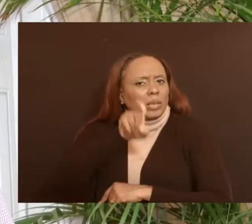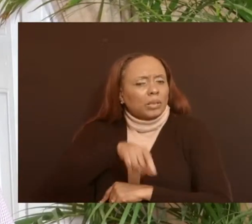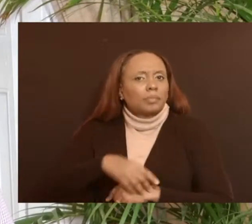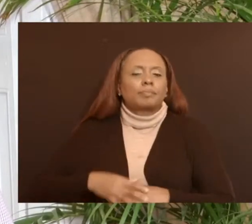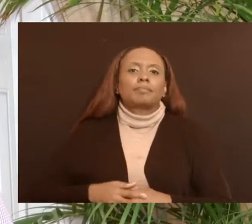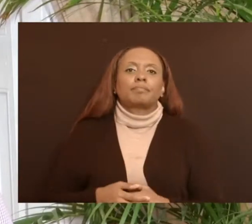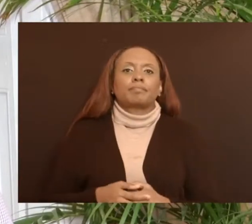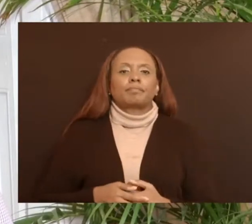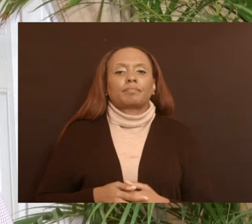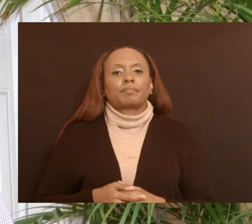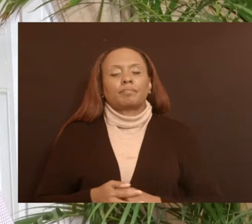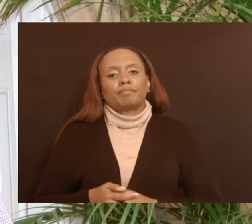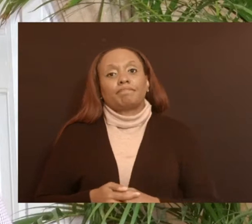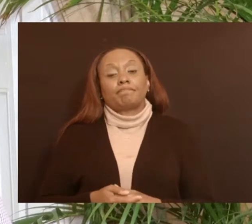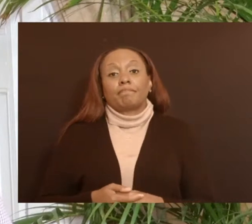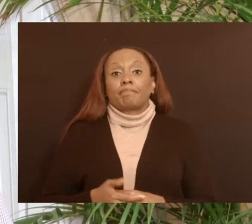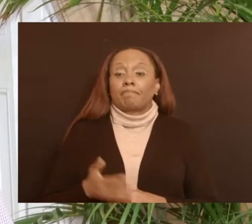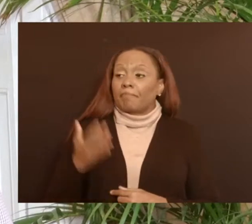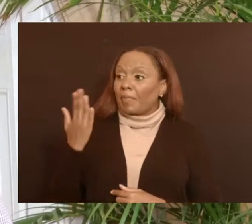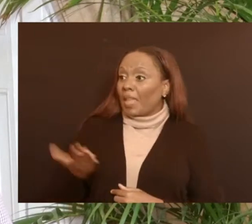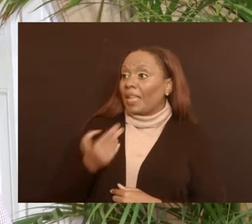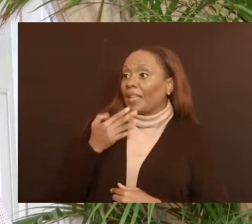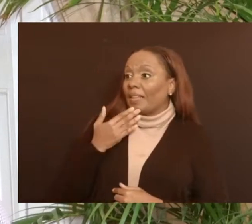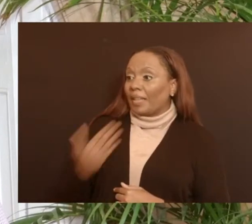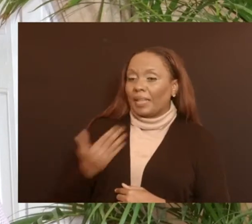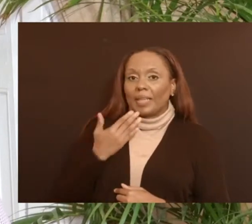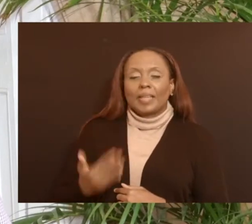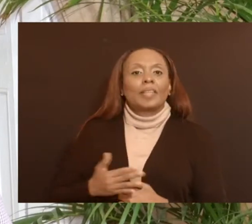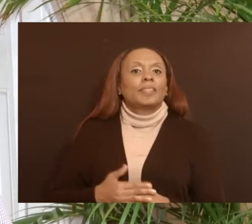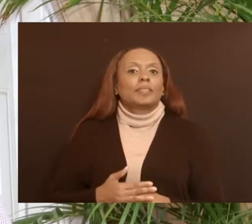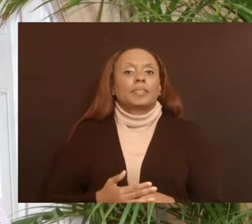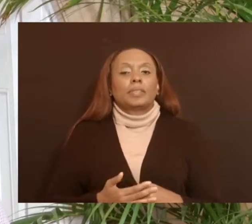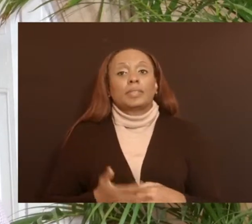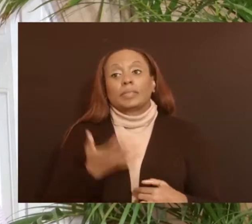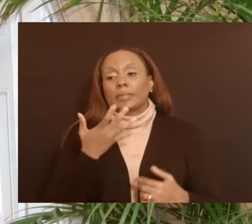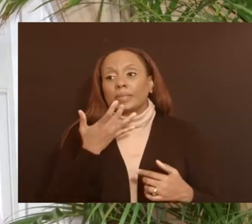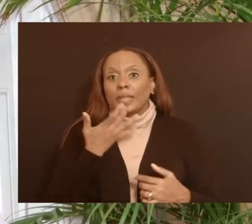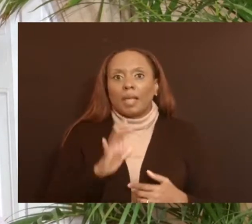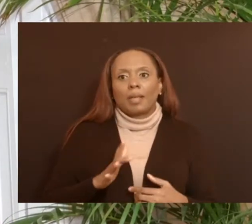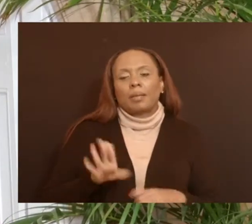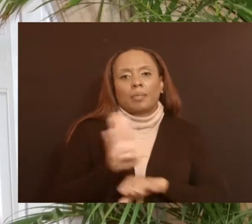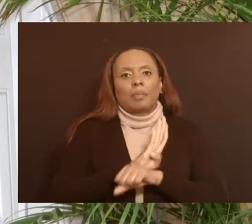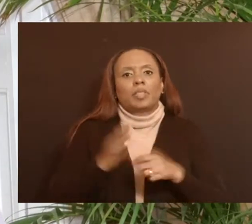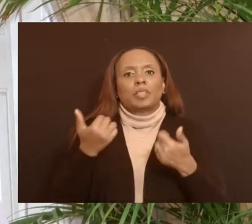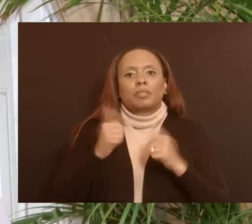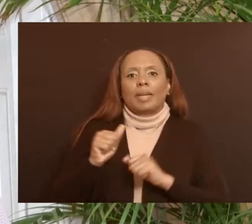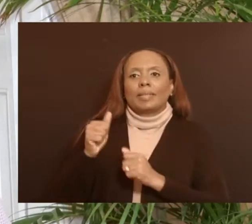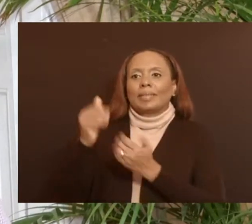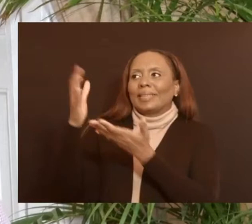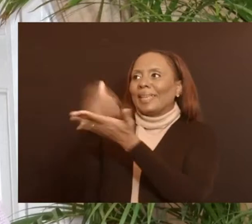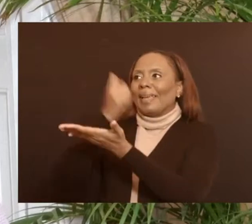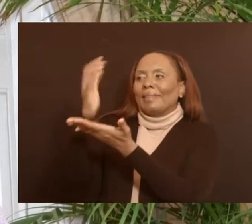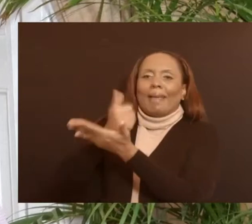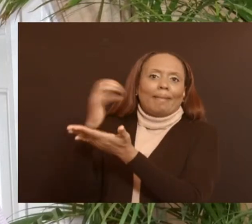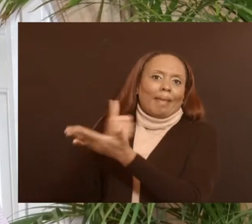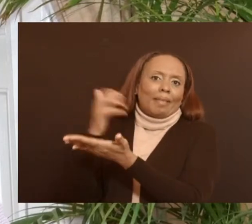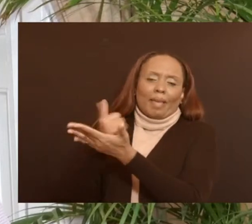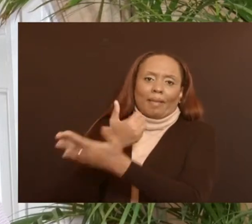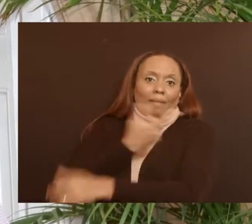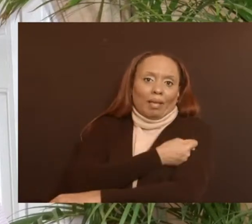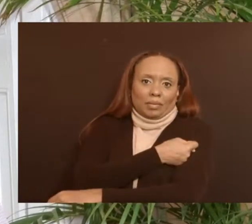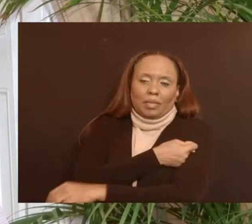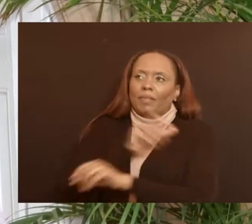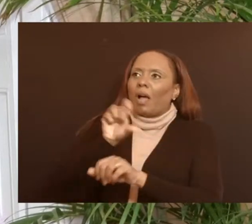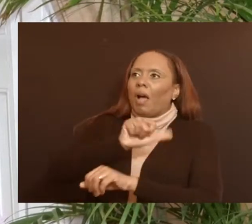Fortunately, Barbados is trying to source vaccines from multiple markets. You would have heard that Pfizer